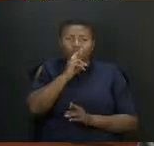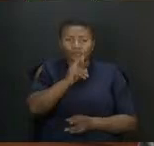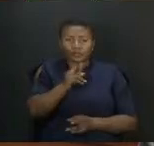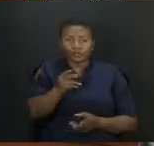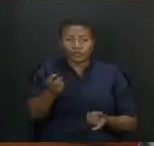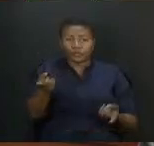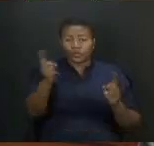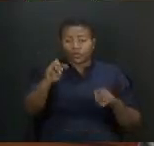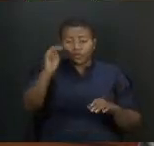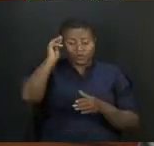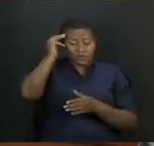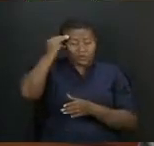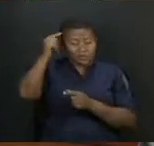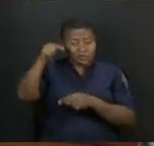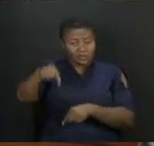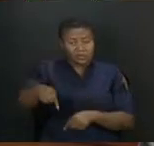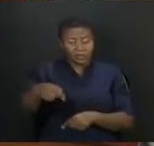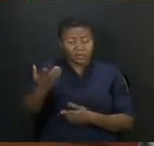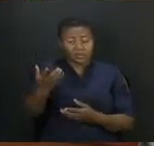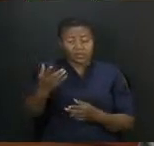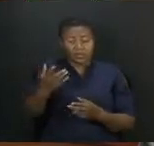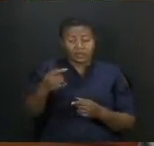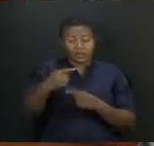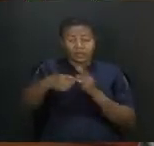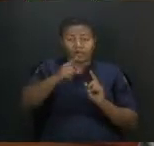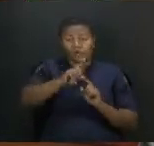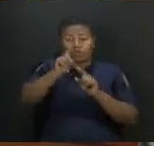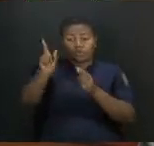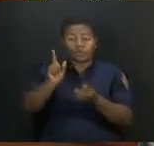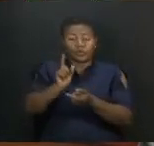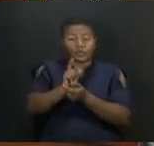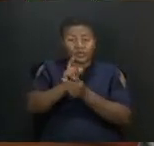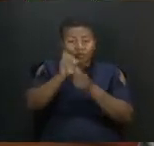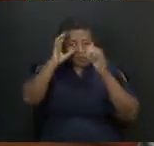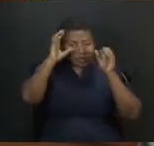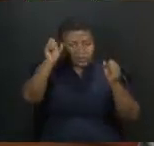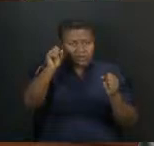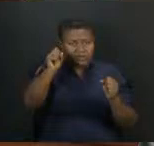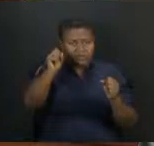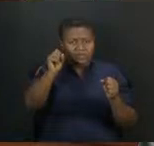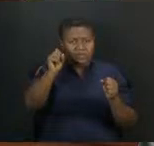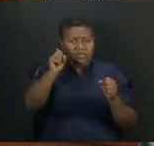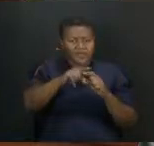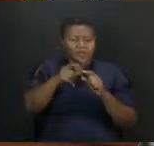leave for cabinet, I actually reached out so I could have an understanding with him.